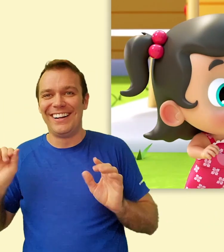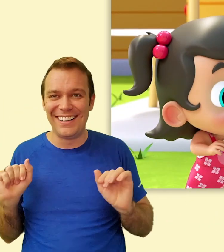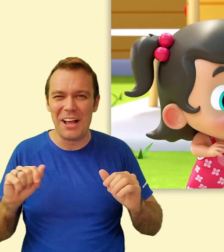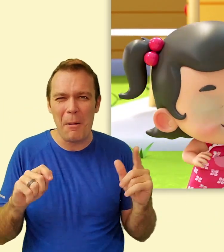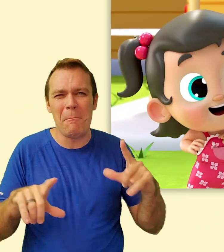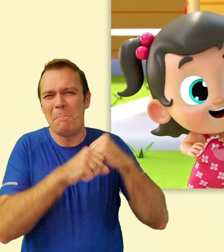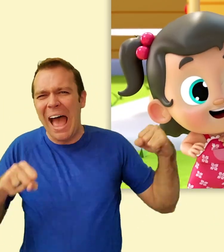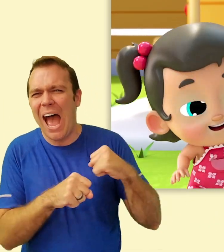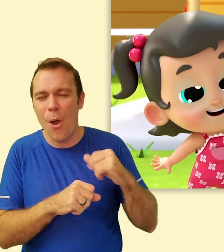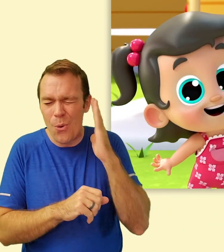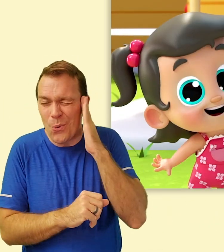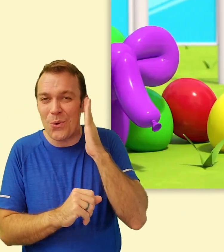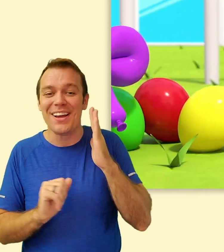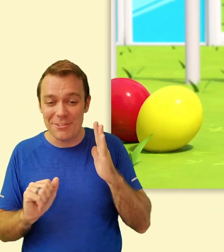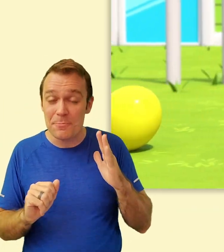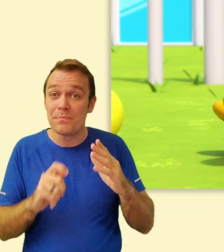Around.